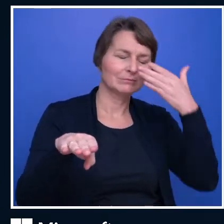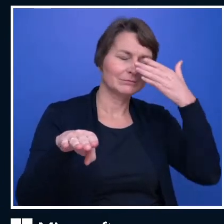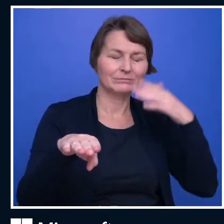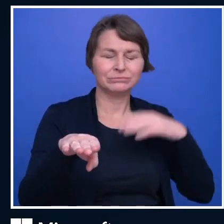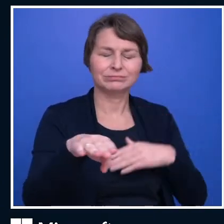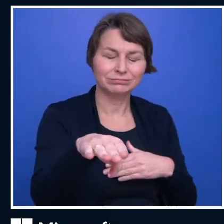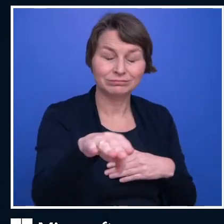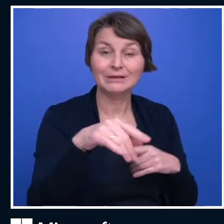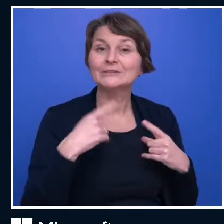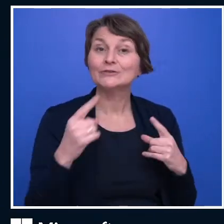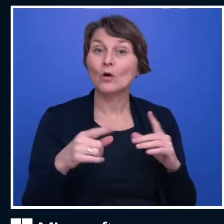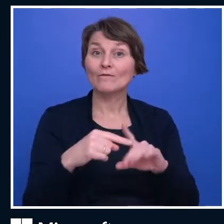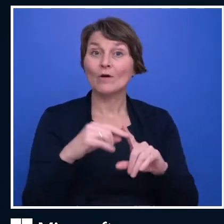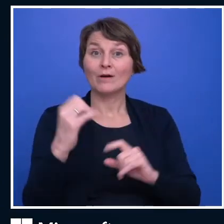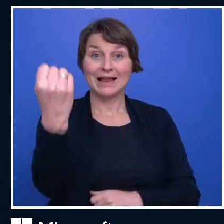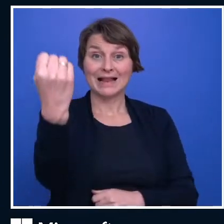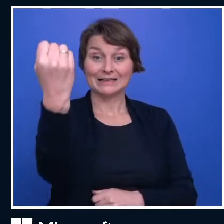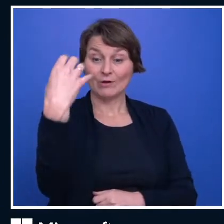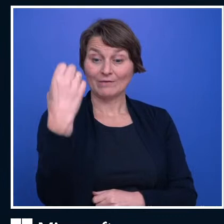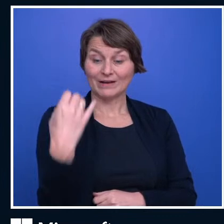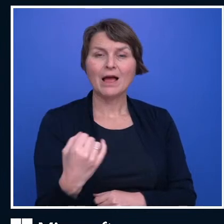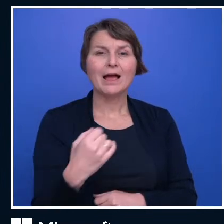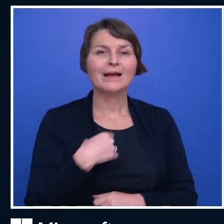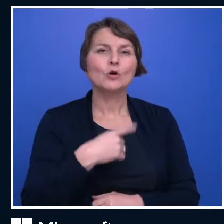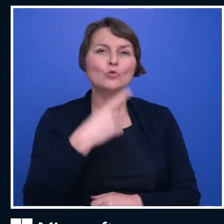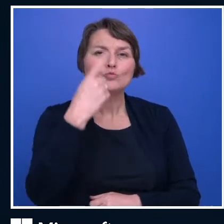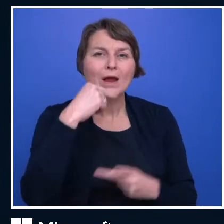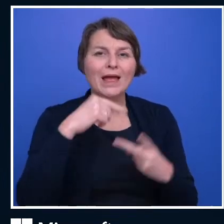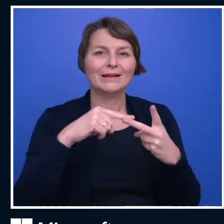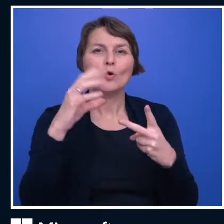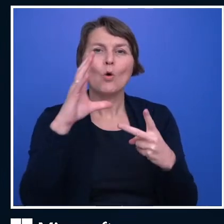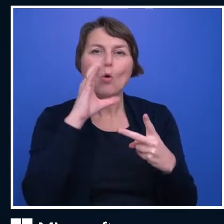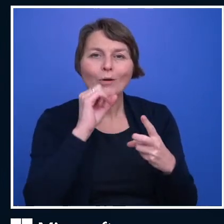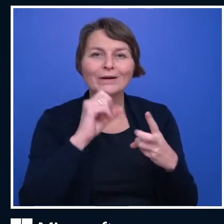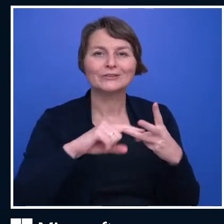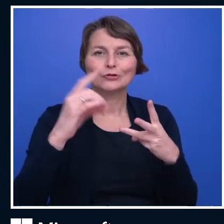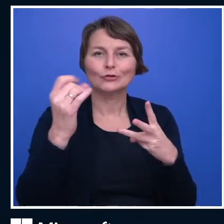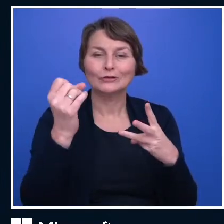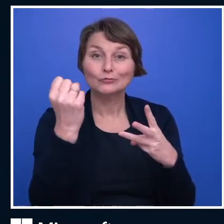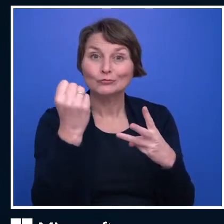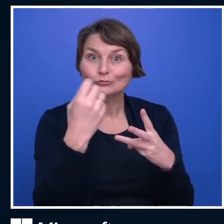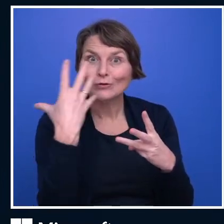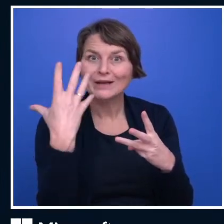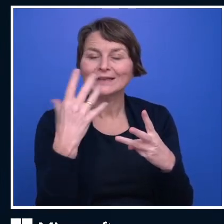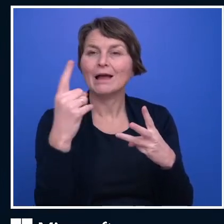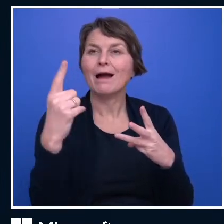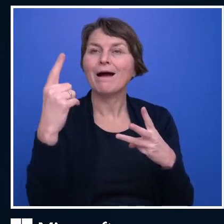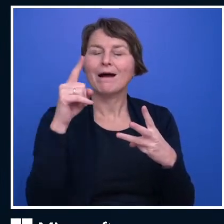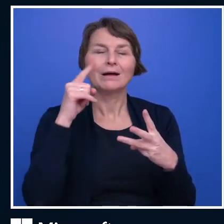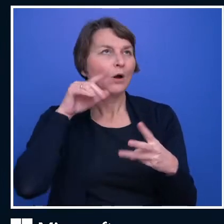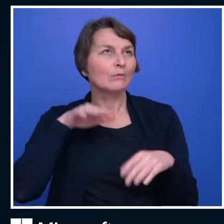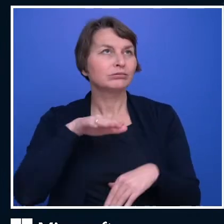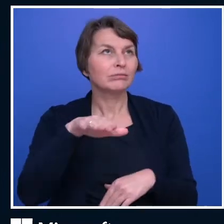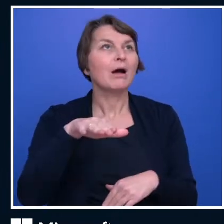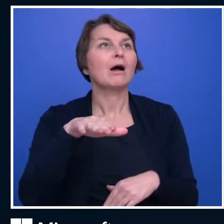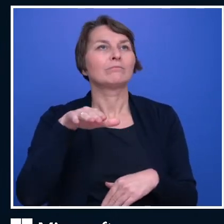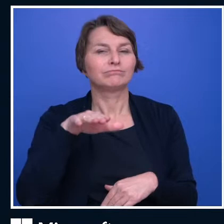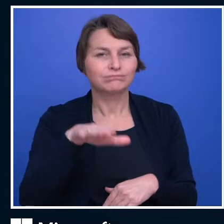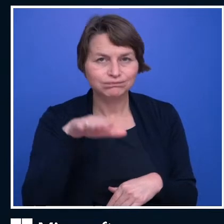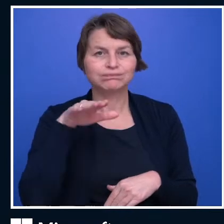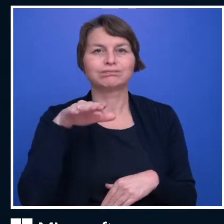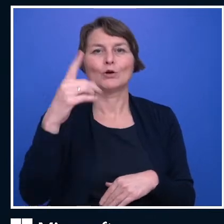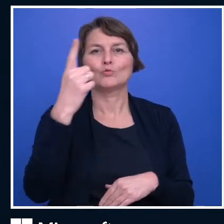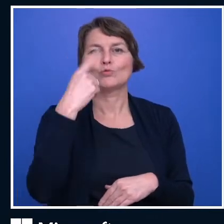so the computer knows which image is which. So the second up we have is analyzing the data. So